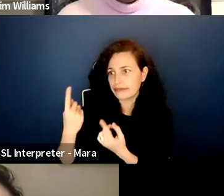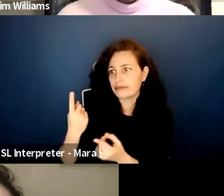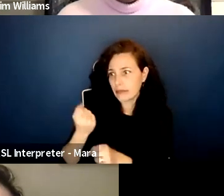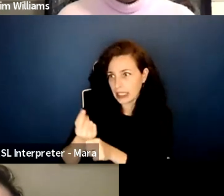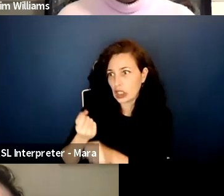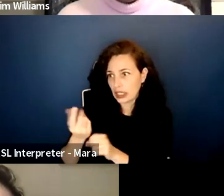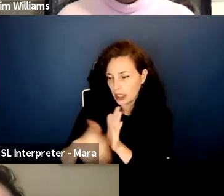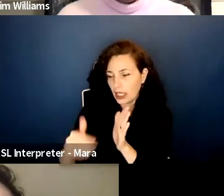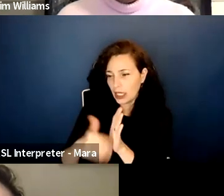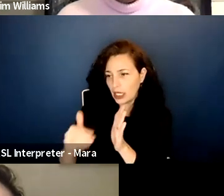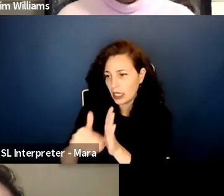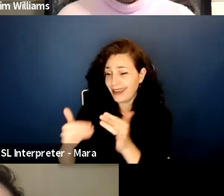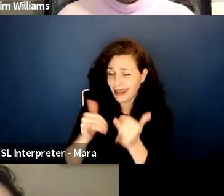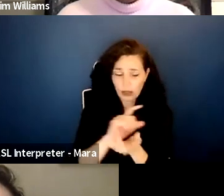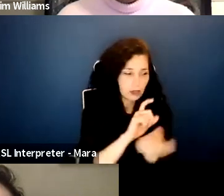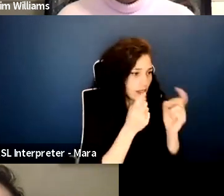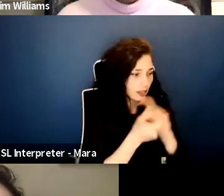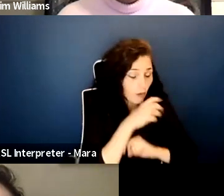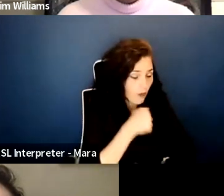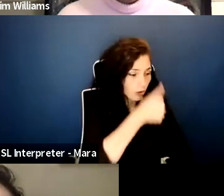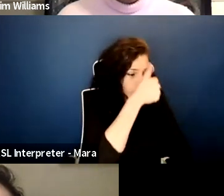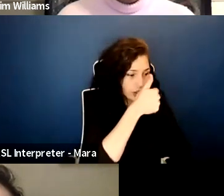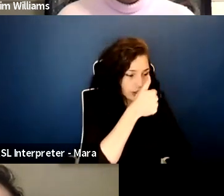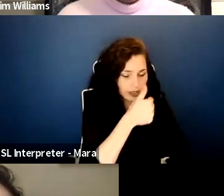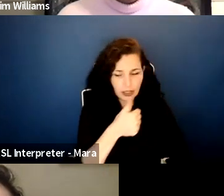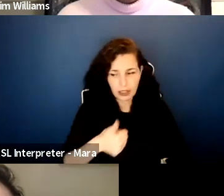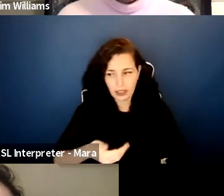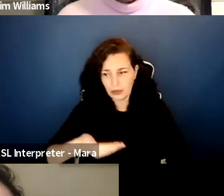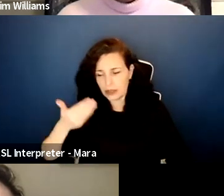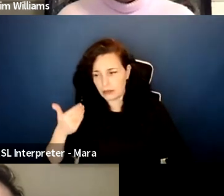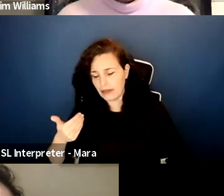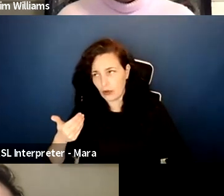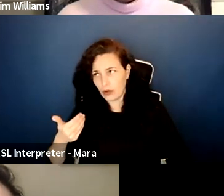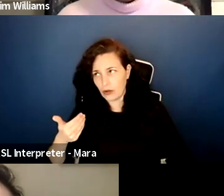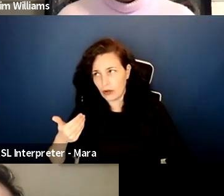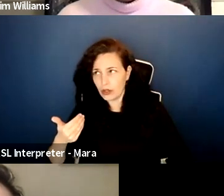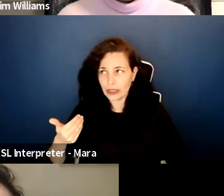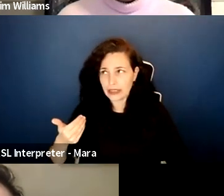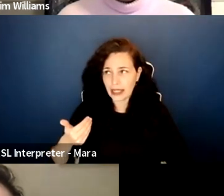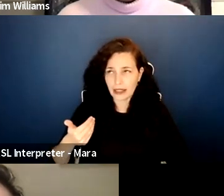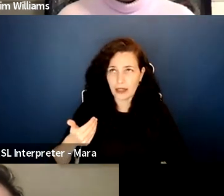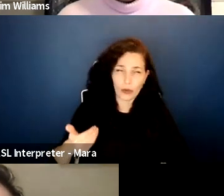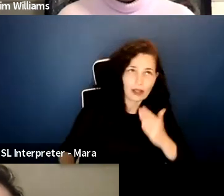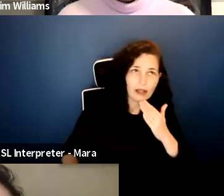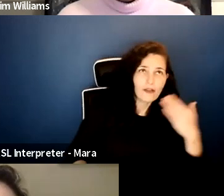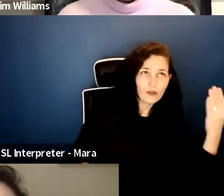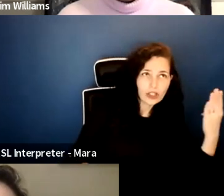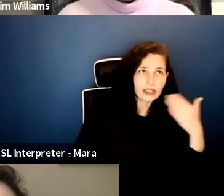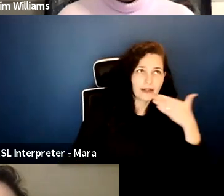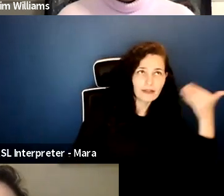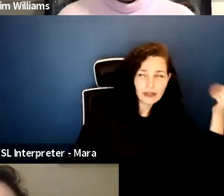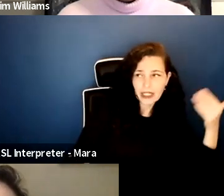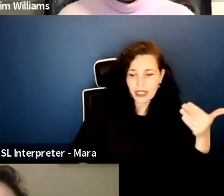now it's shifted to, like, at one point we were looking for 14 and 15-year-olds. And then it's back right now to sort of 10 to 12-year-olds.